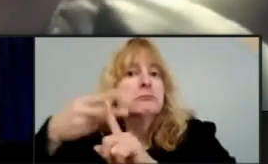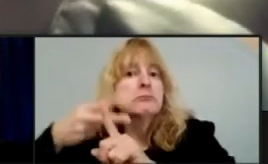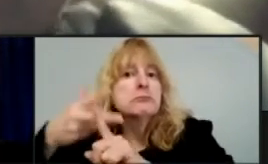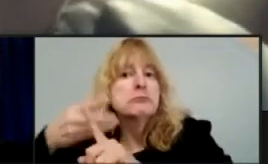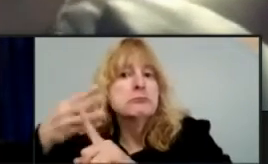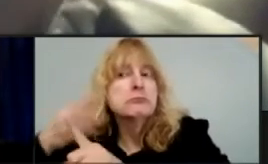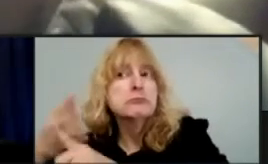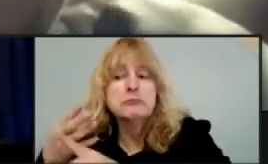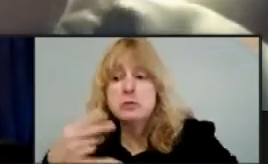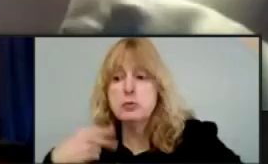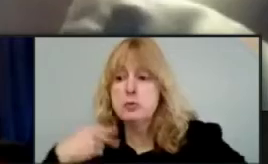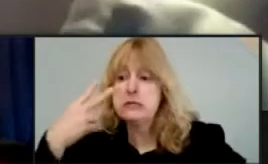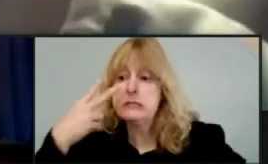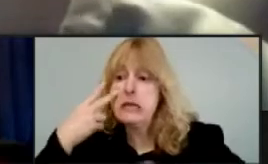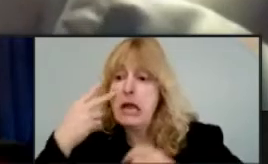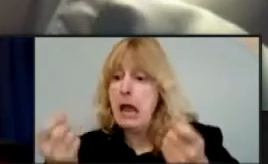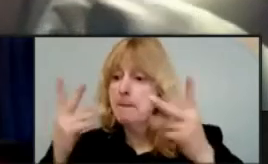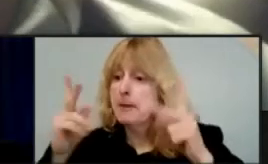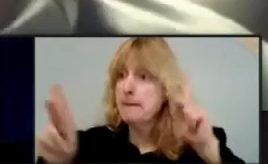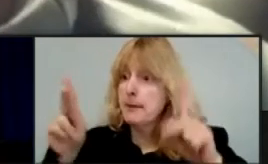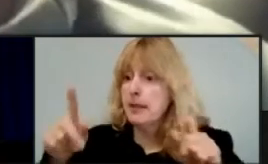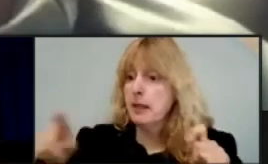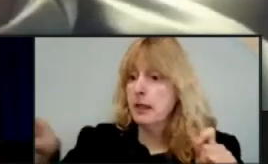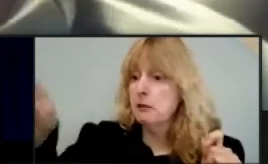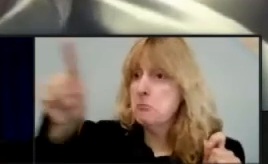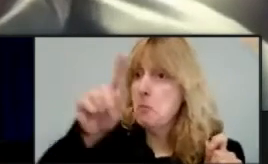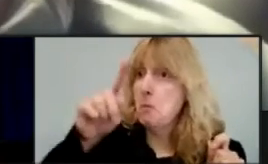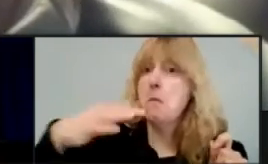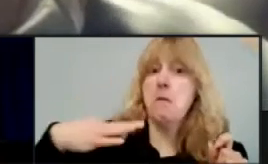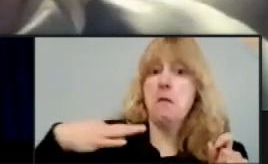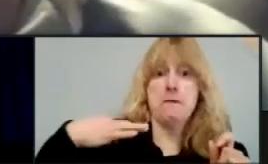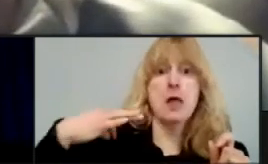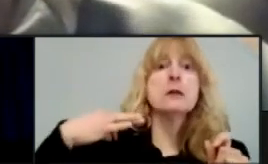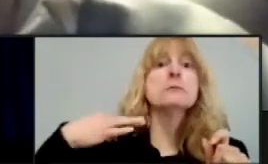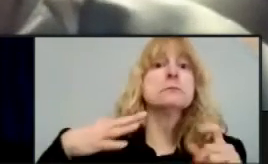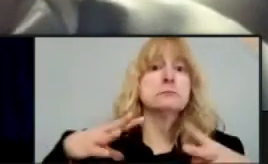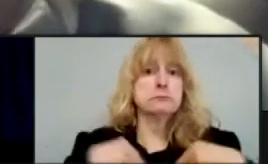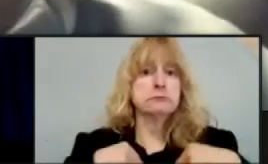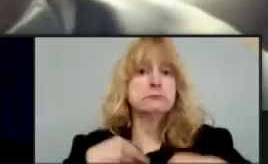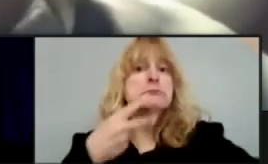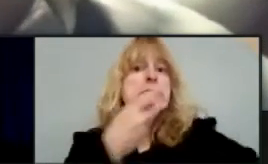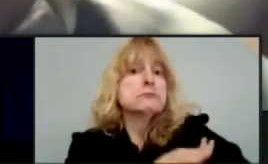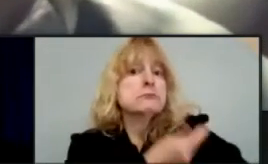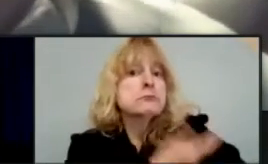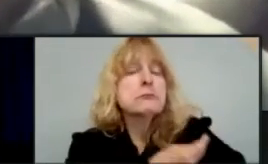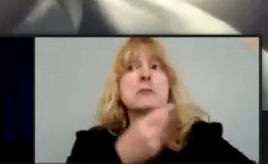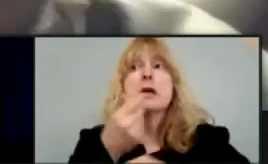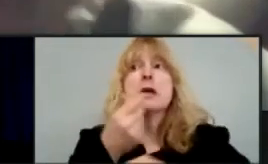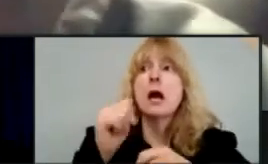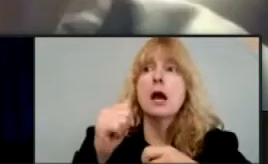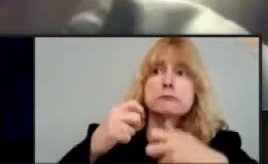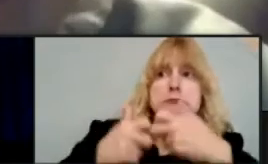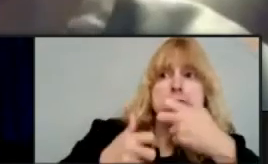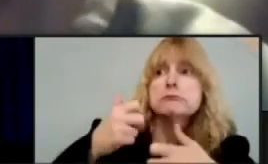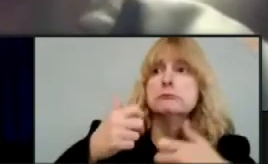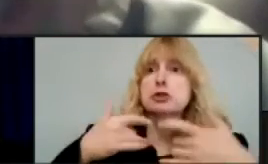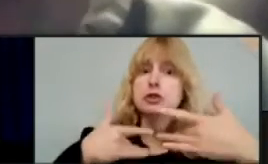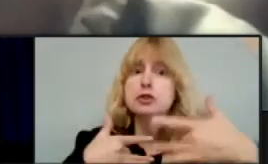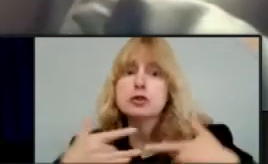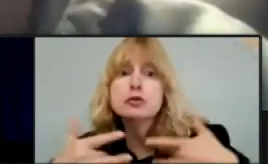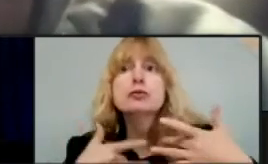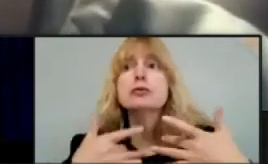how many people are voluntarily taking it, what are people's issues, concerns, is there